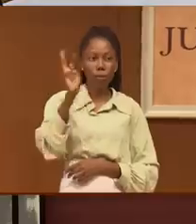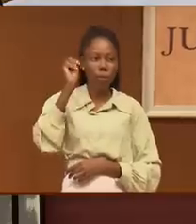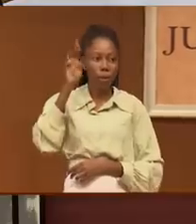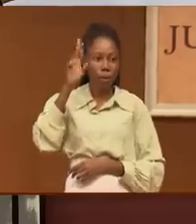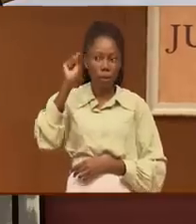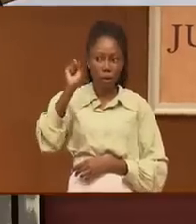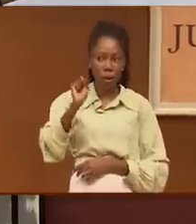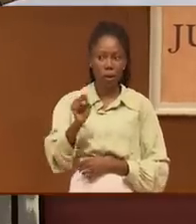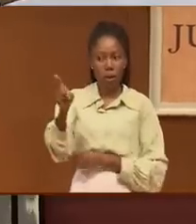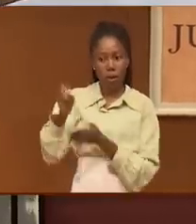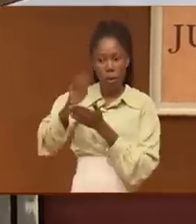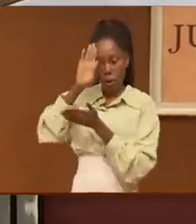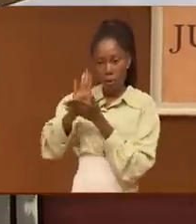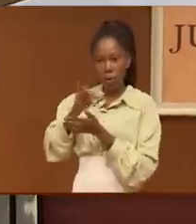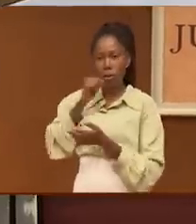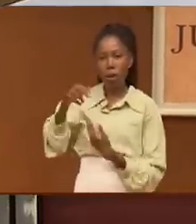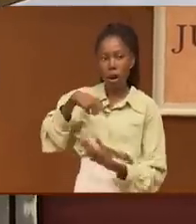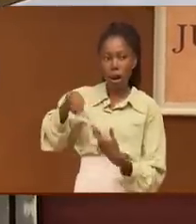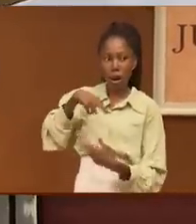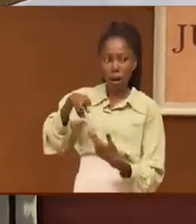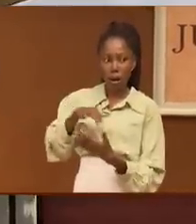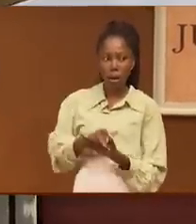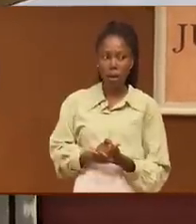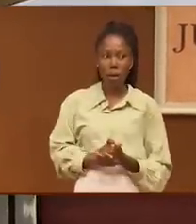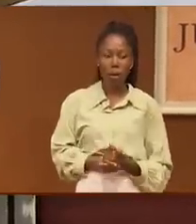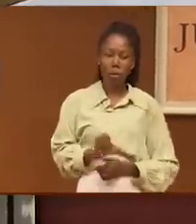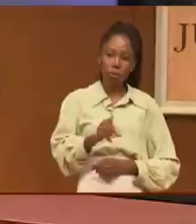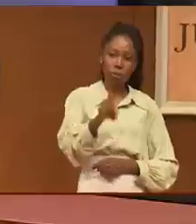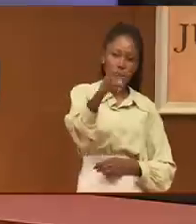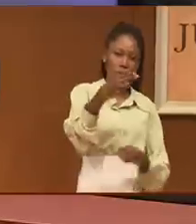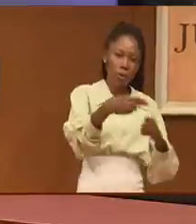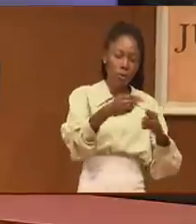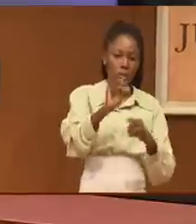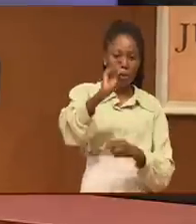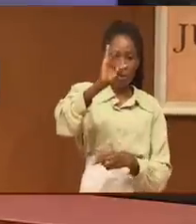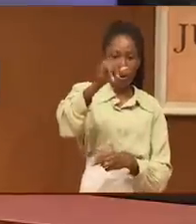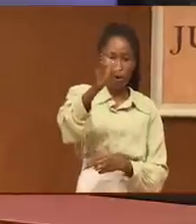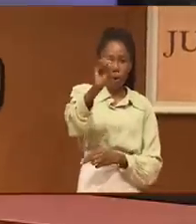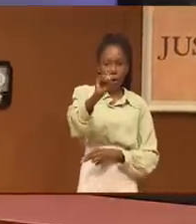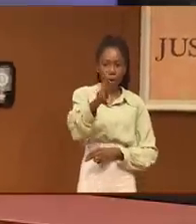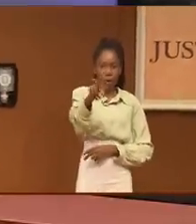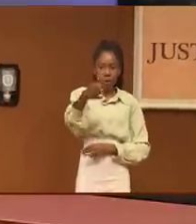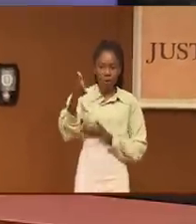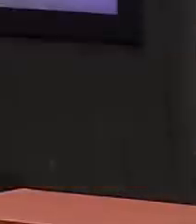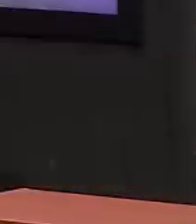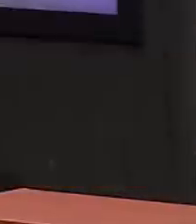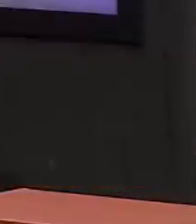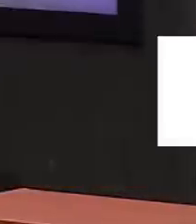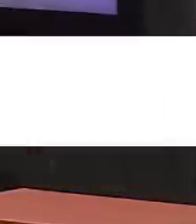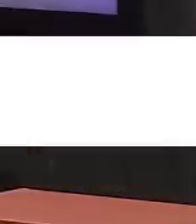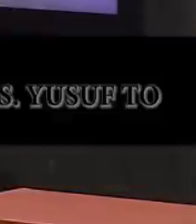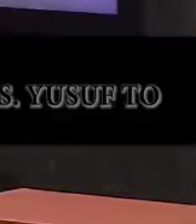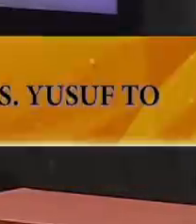your mind is not around. So, Mr. Francis Ojo, Your Honor, you brought them to court. Your Honor,